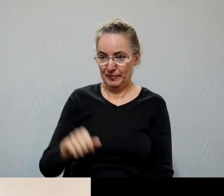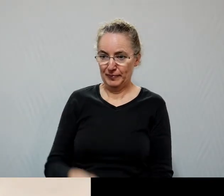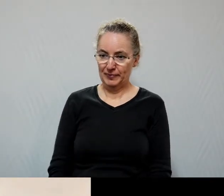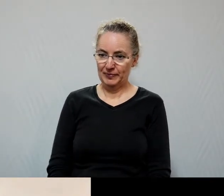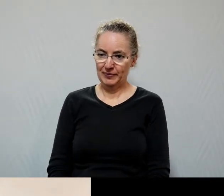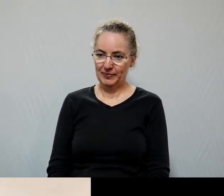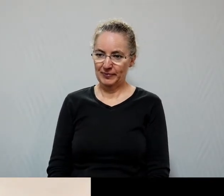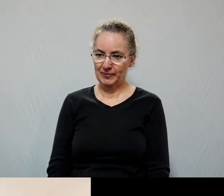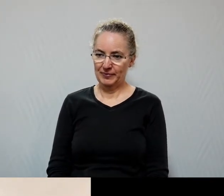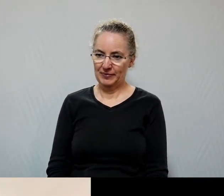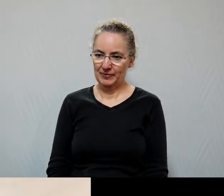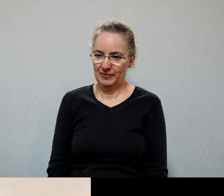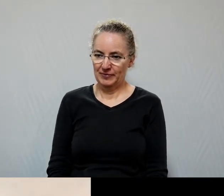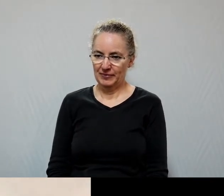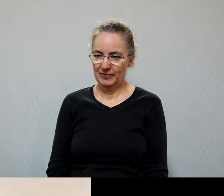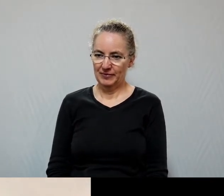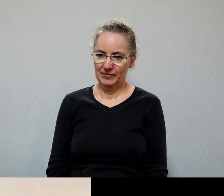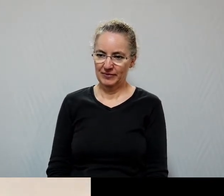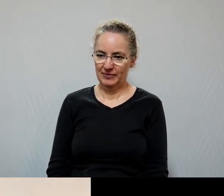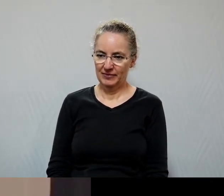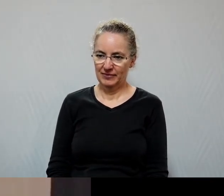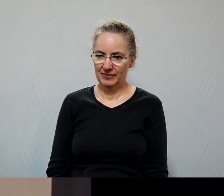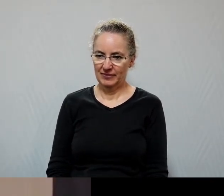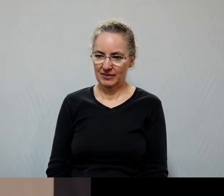Great job, guys!